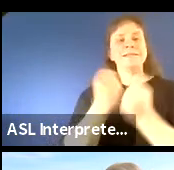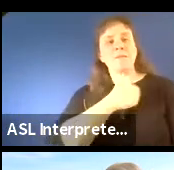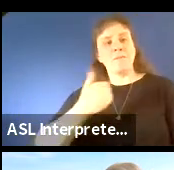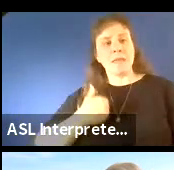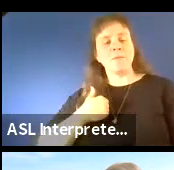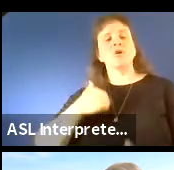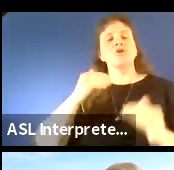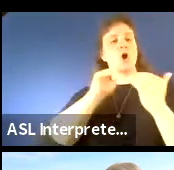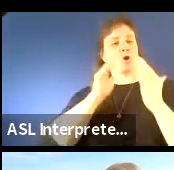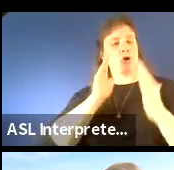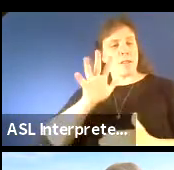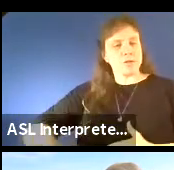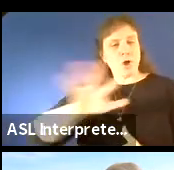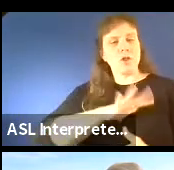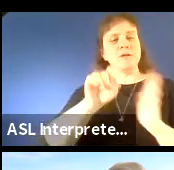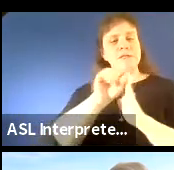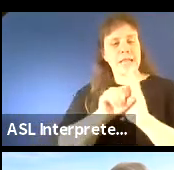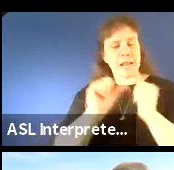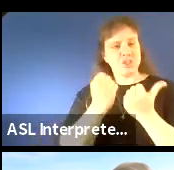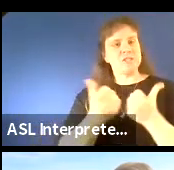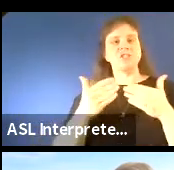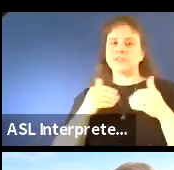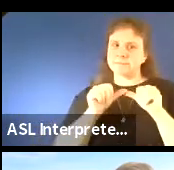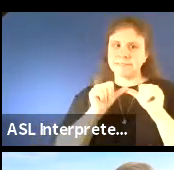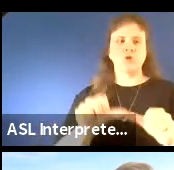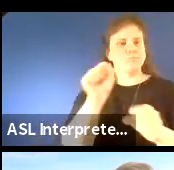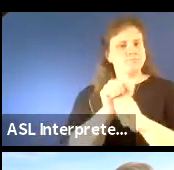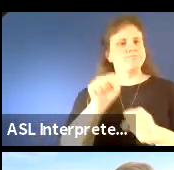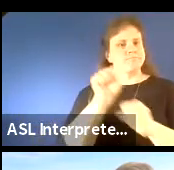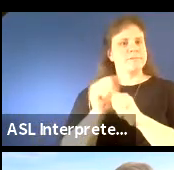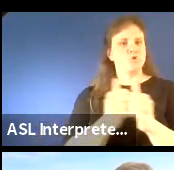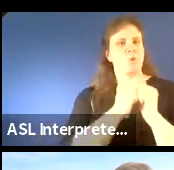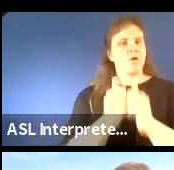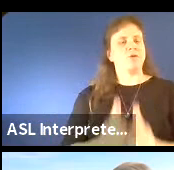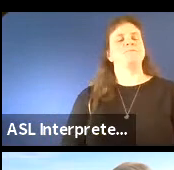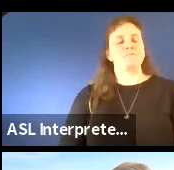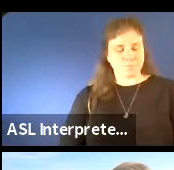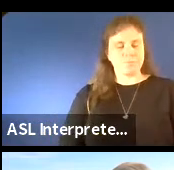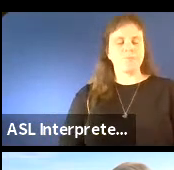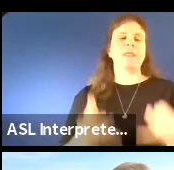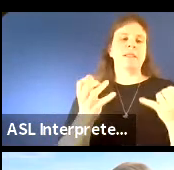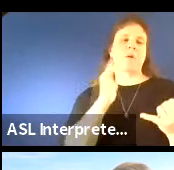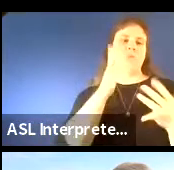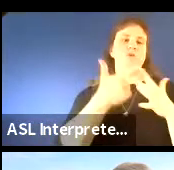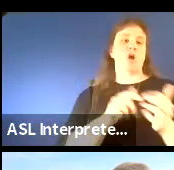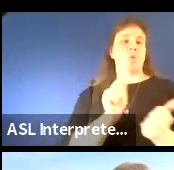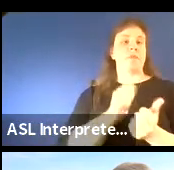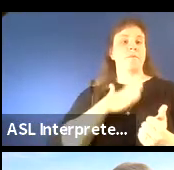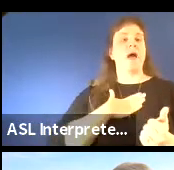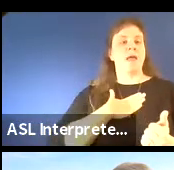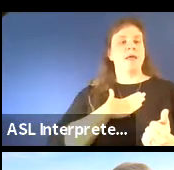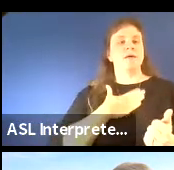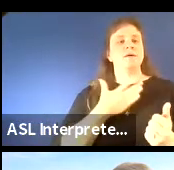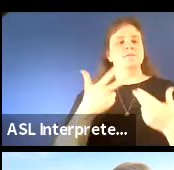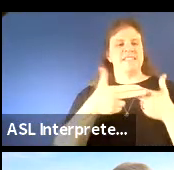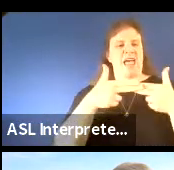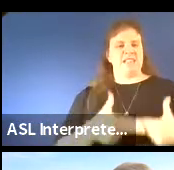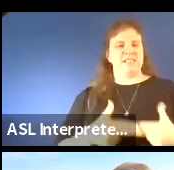agencies who continue to march forward together. So with that, I'll start with my overview of epidemiology. Start with our slides.